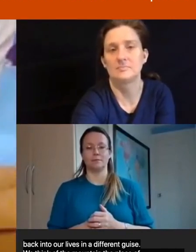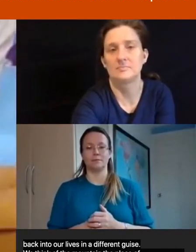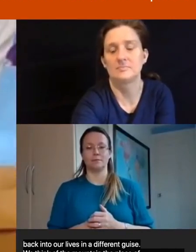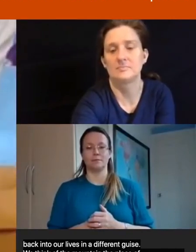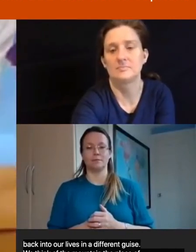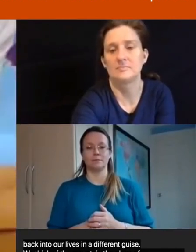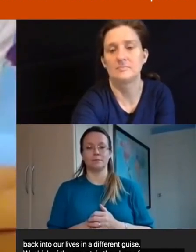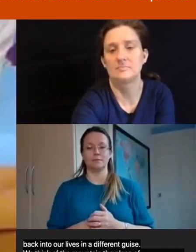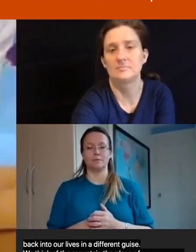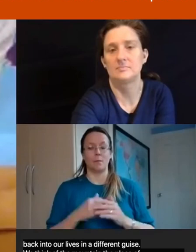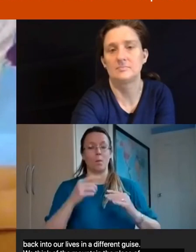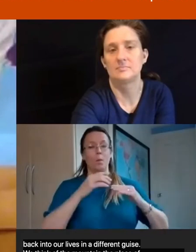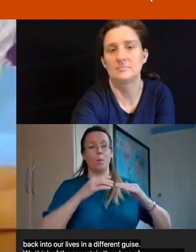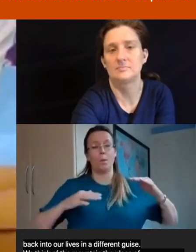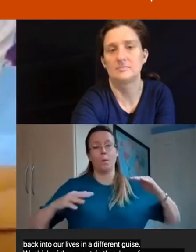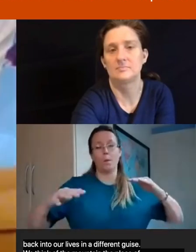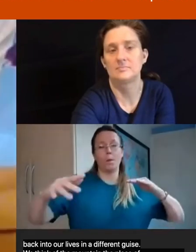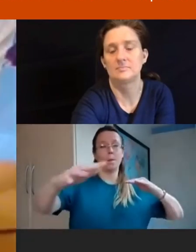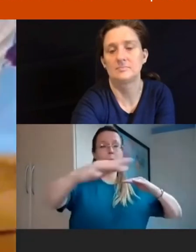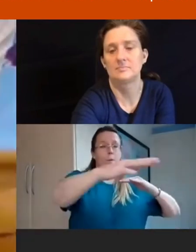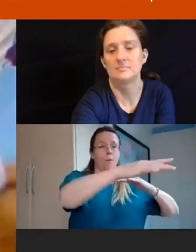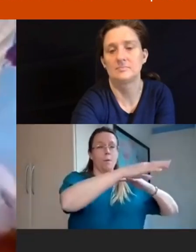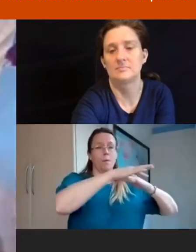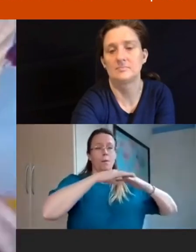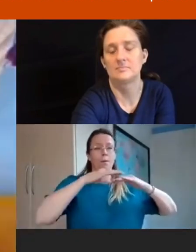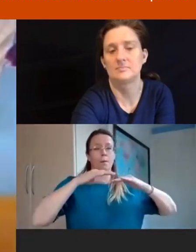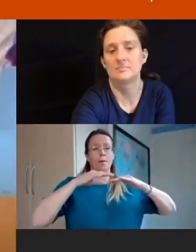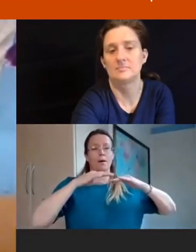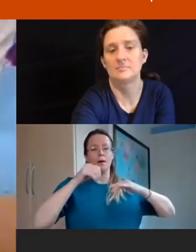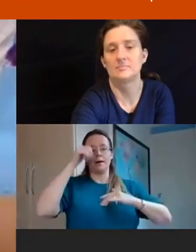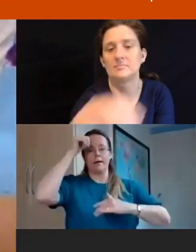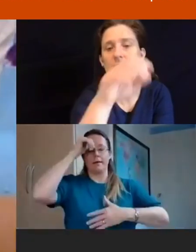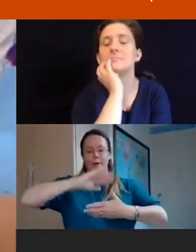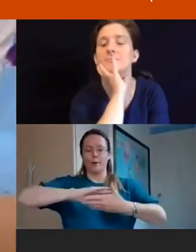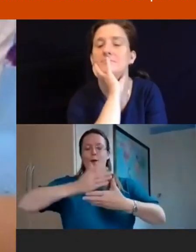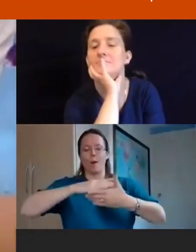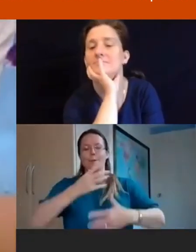the wilderness, a wilderness that now has a laptop sitting on top of it.